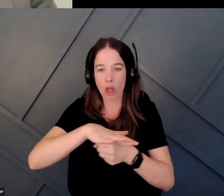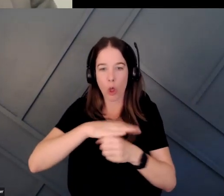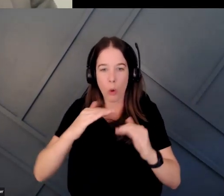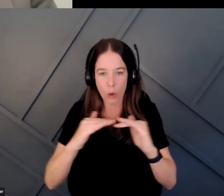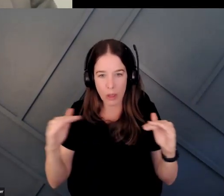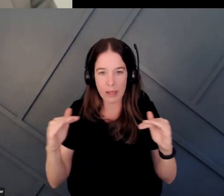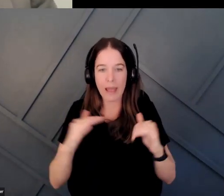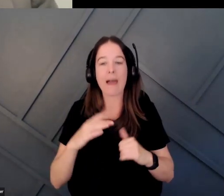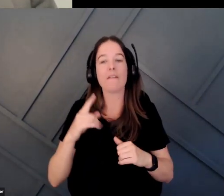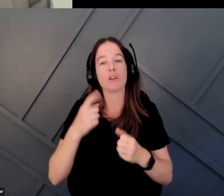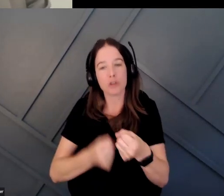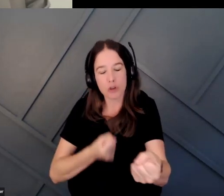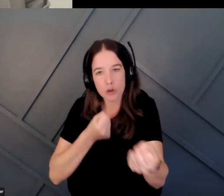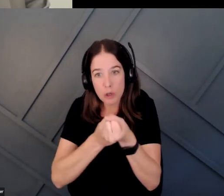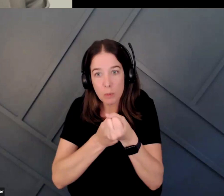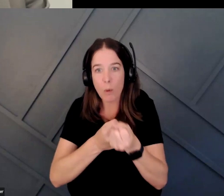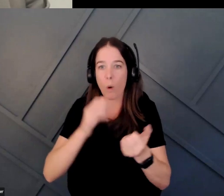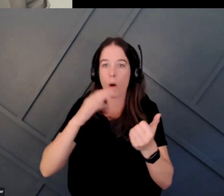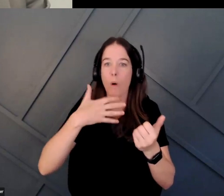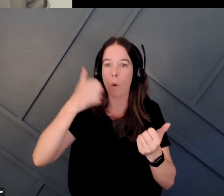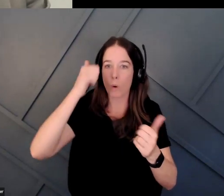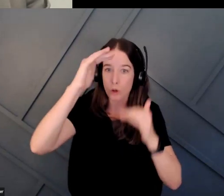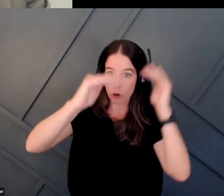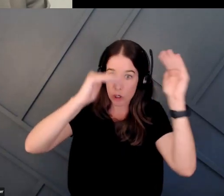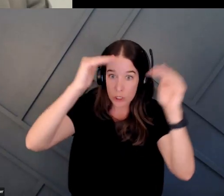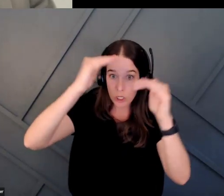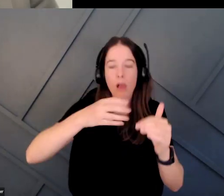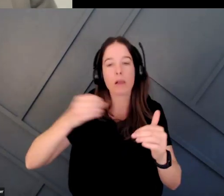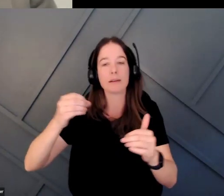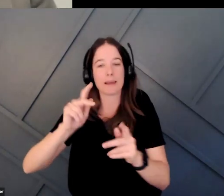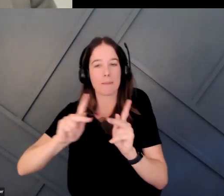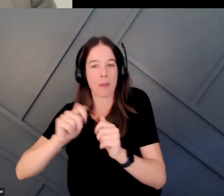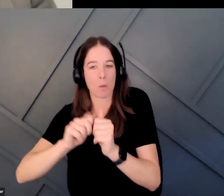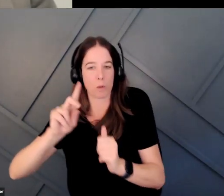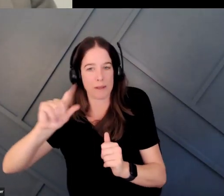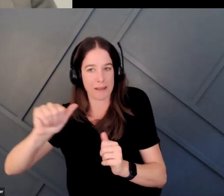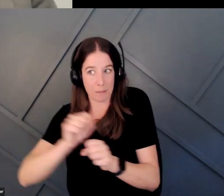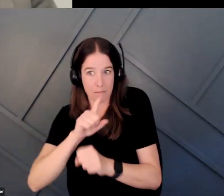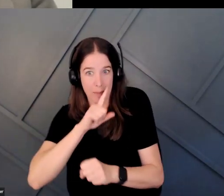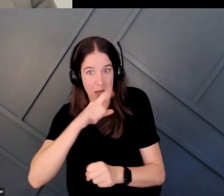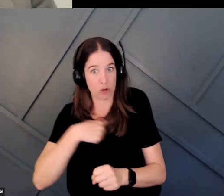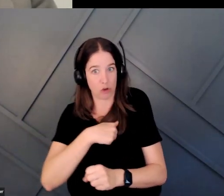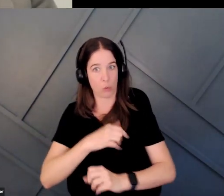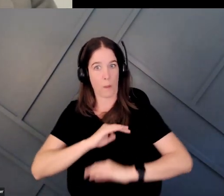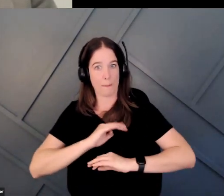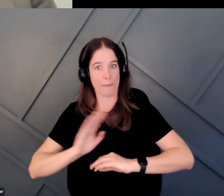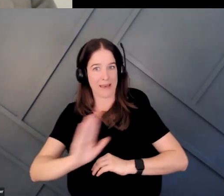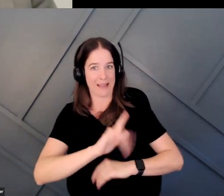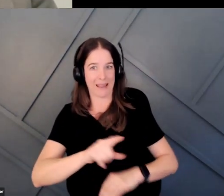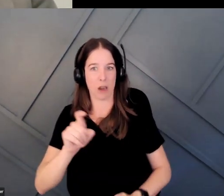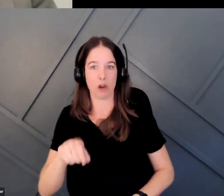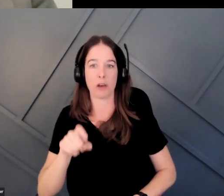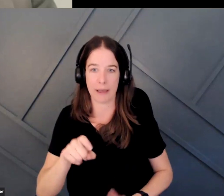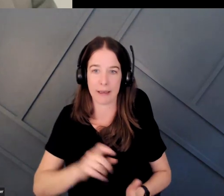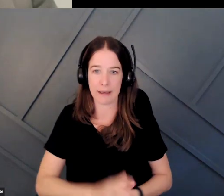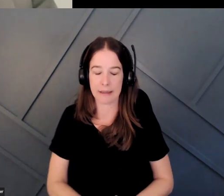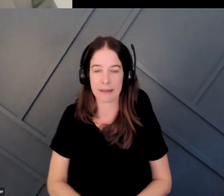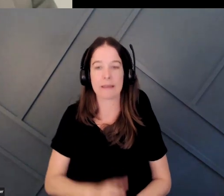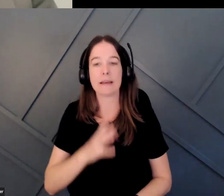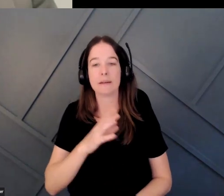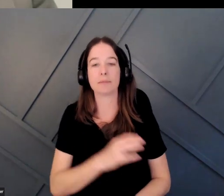with disabilities to ensure their needs are accounted for in disaster preparedness, response, and recovery policies and